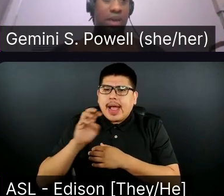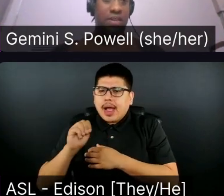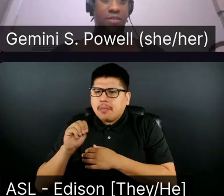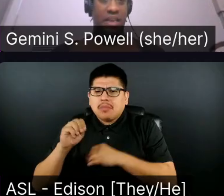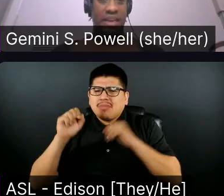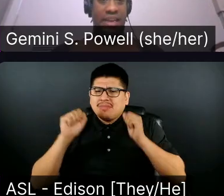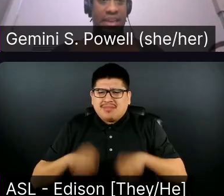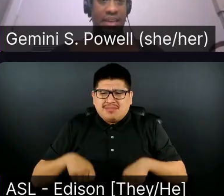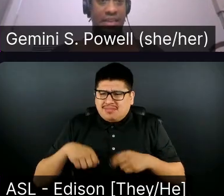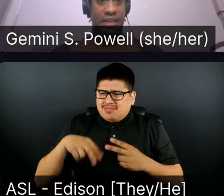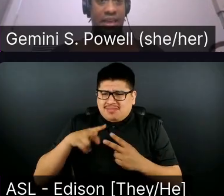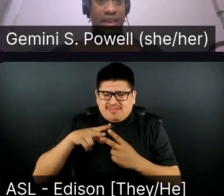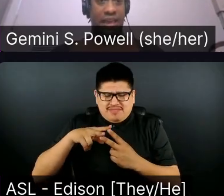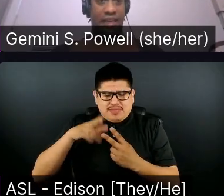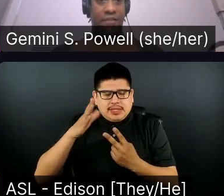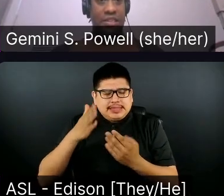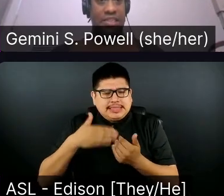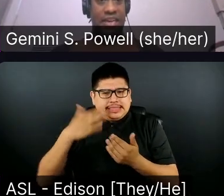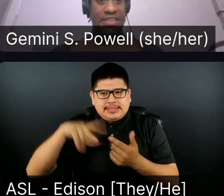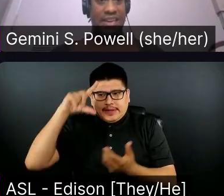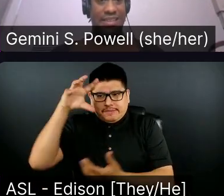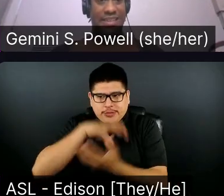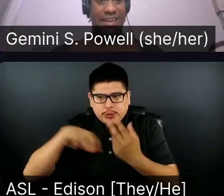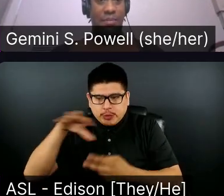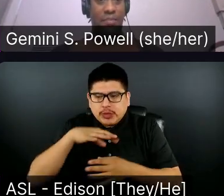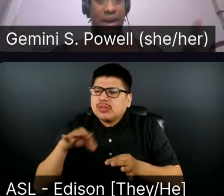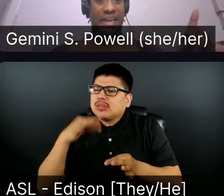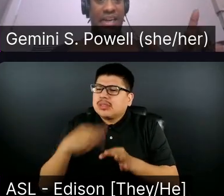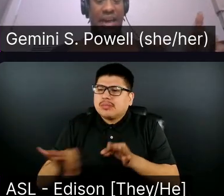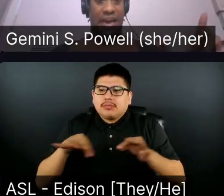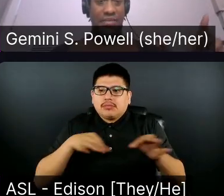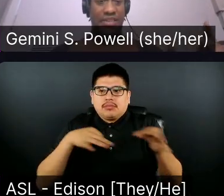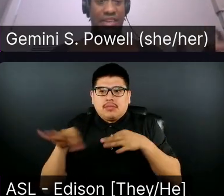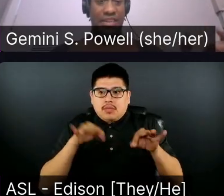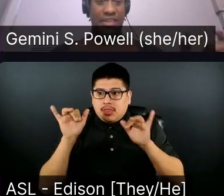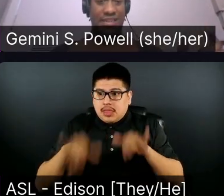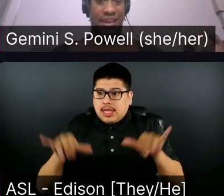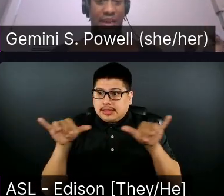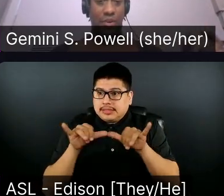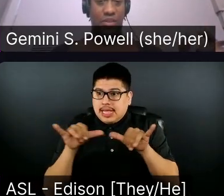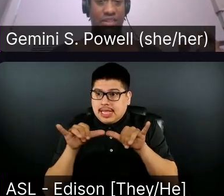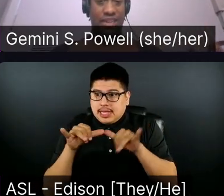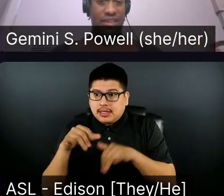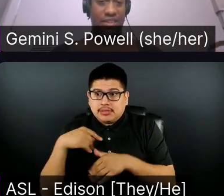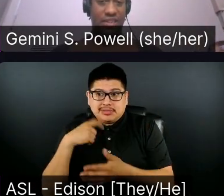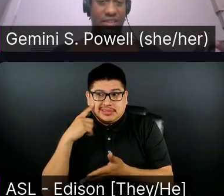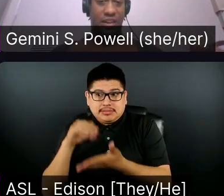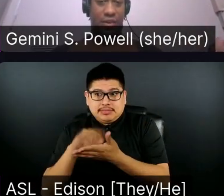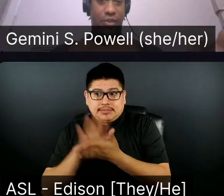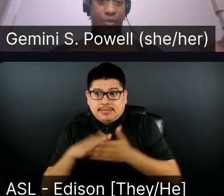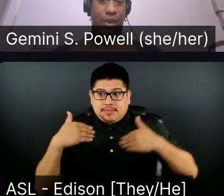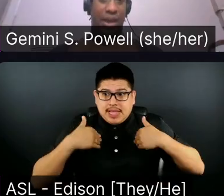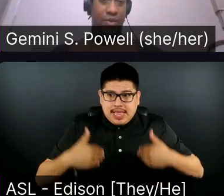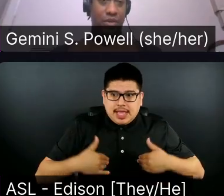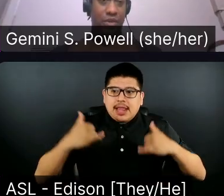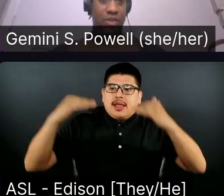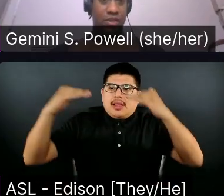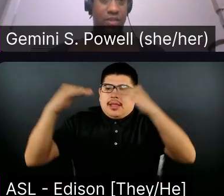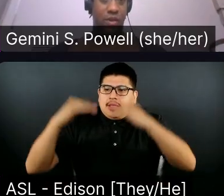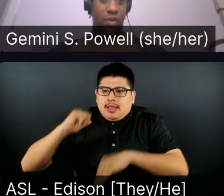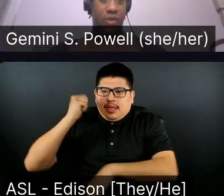simple way of explaining it is that font size that I set in the body, I'm essentially setting percentages of it